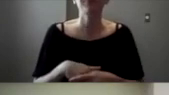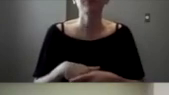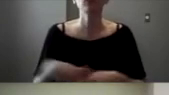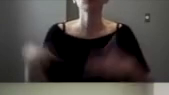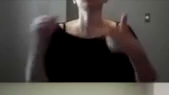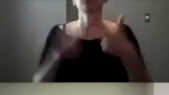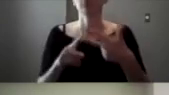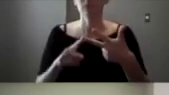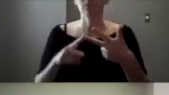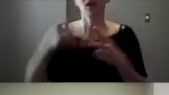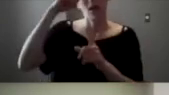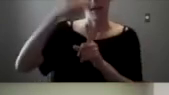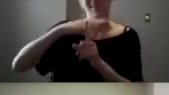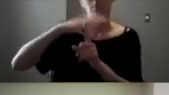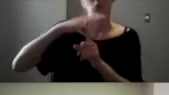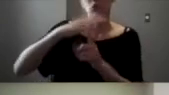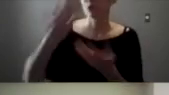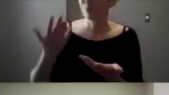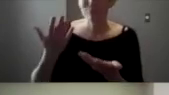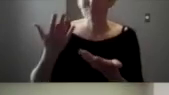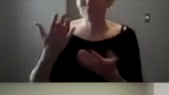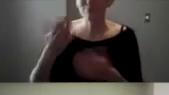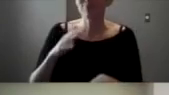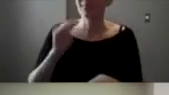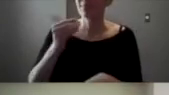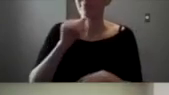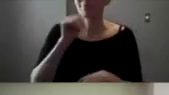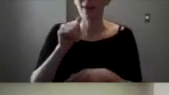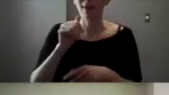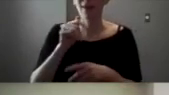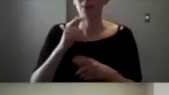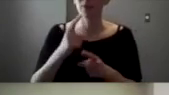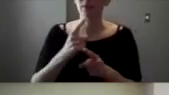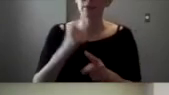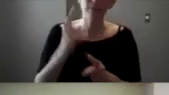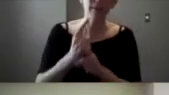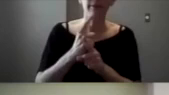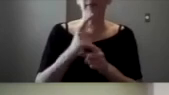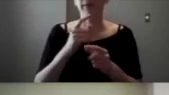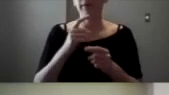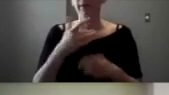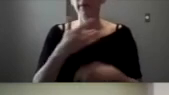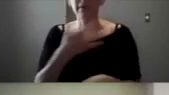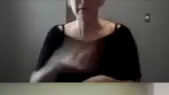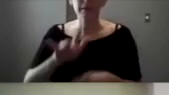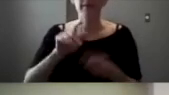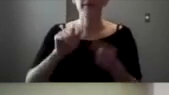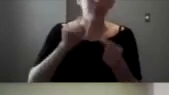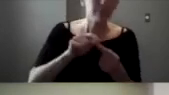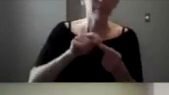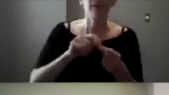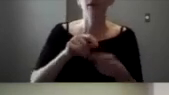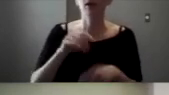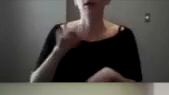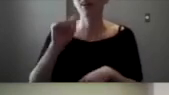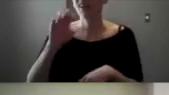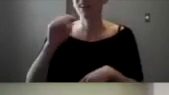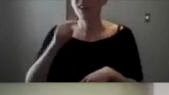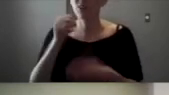and note that it's not explicitly recommended by either CDC or ACOG. Next slide. Now, in the exam